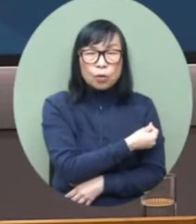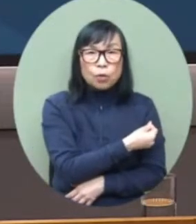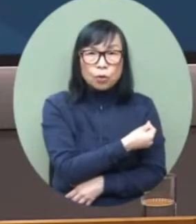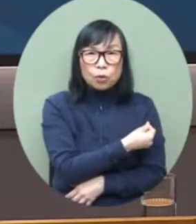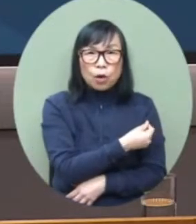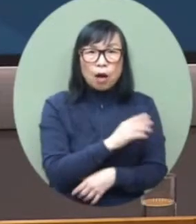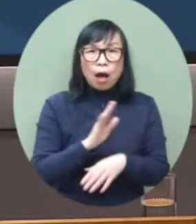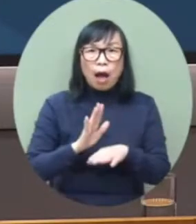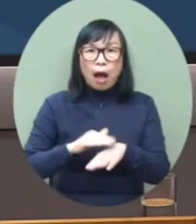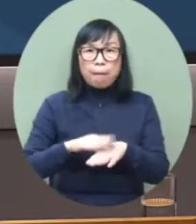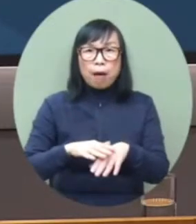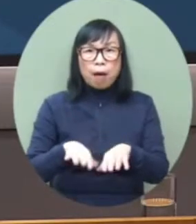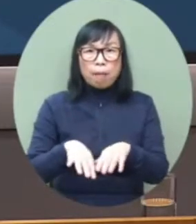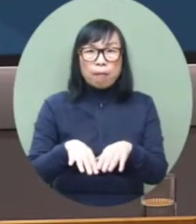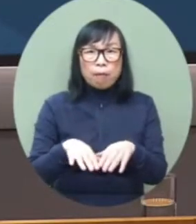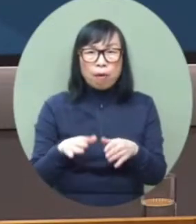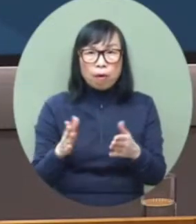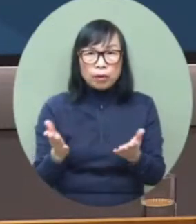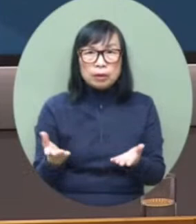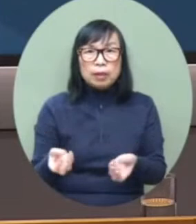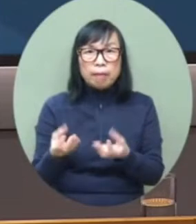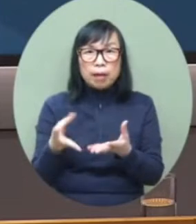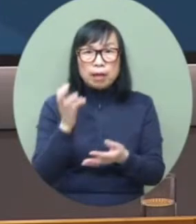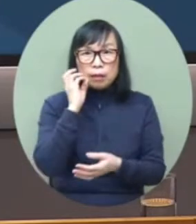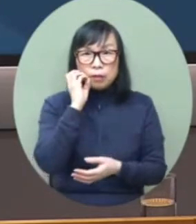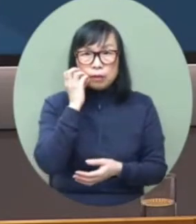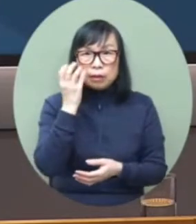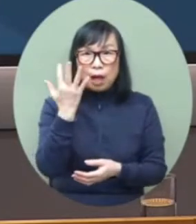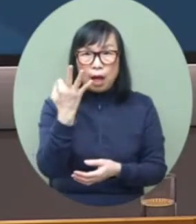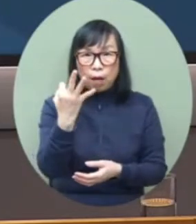about vaccination, we have just